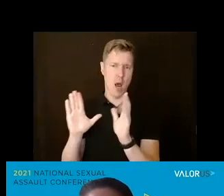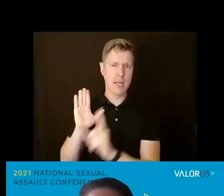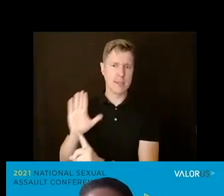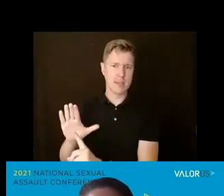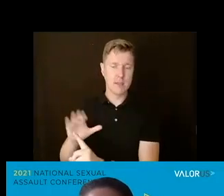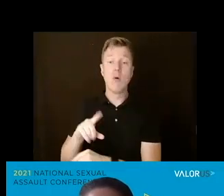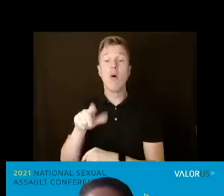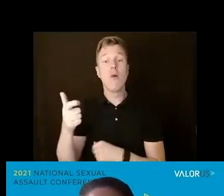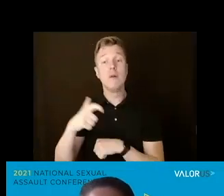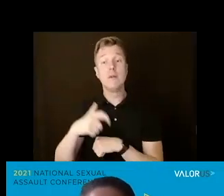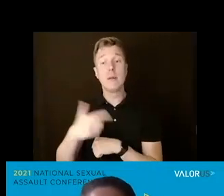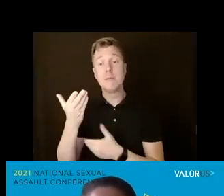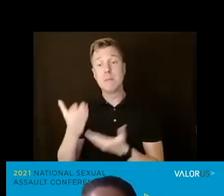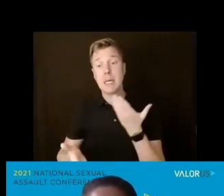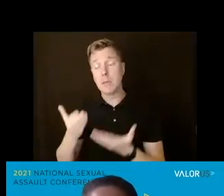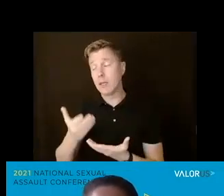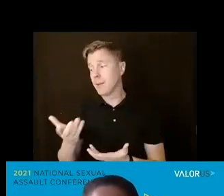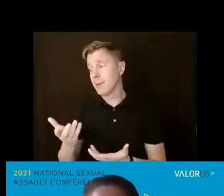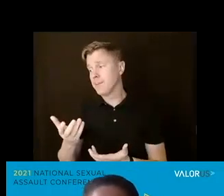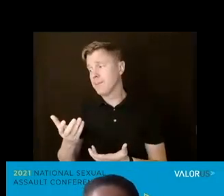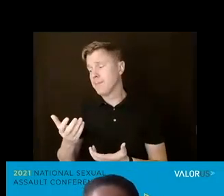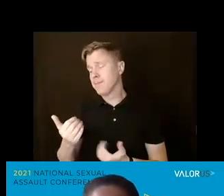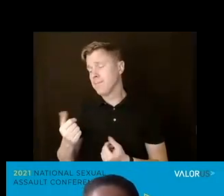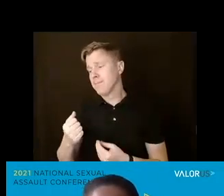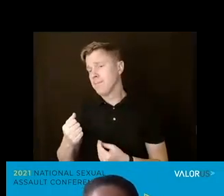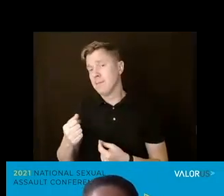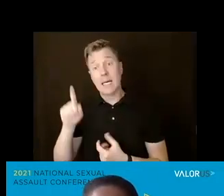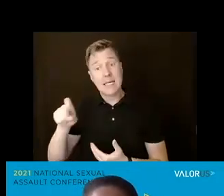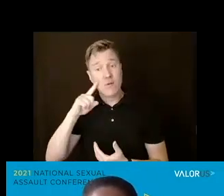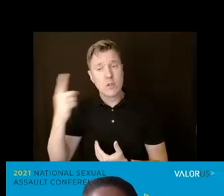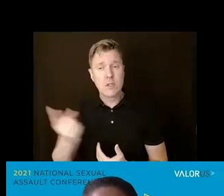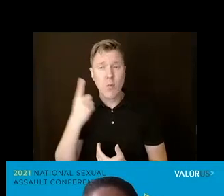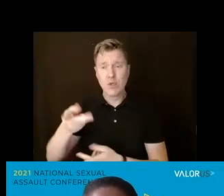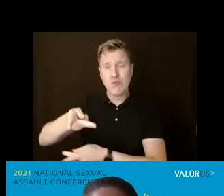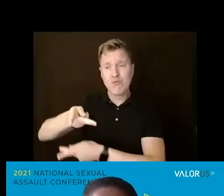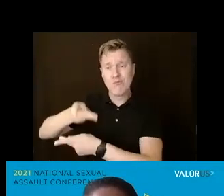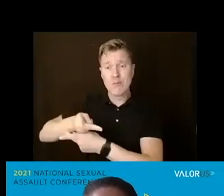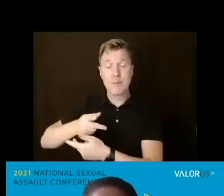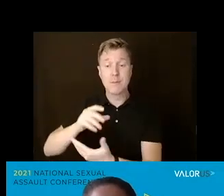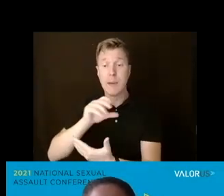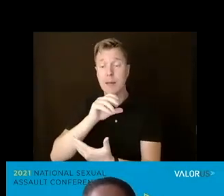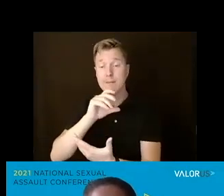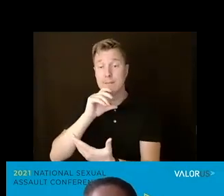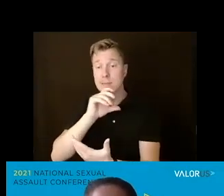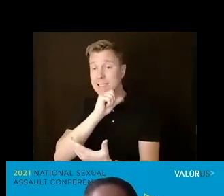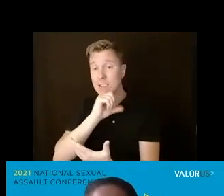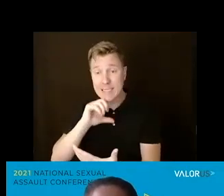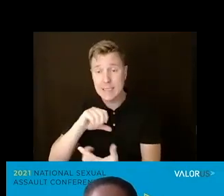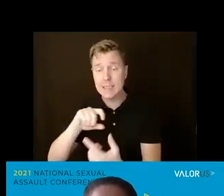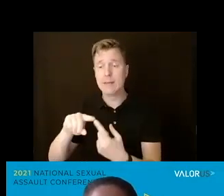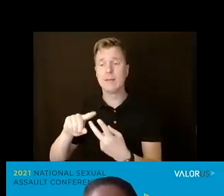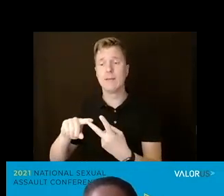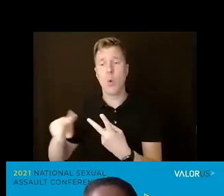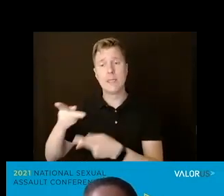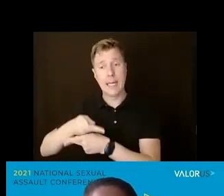times when, there might be a need for somebody to care for an elder, or a need for somebody to